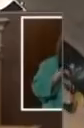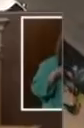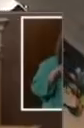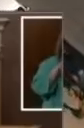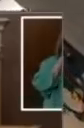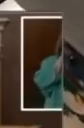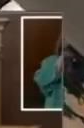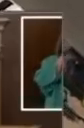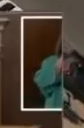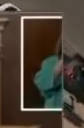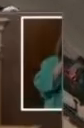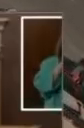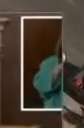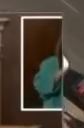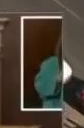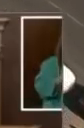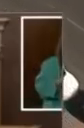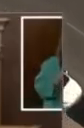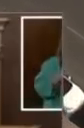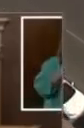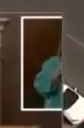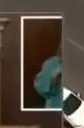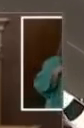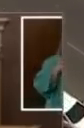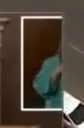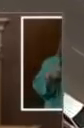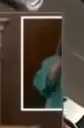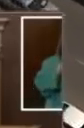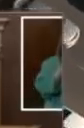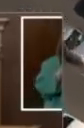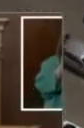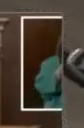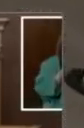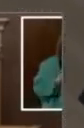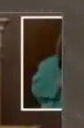I don't want anybody else to be hurt.